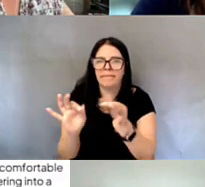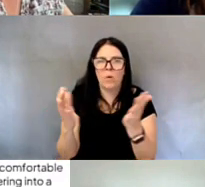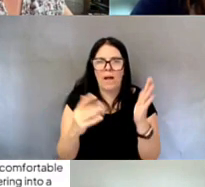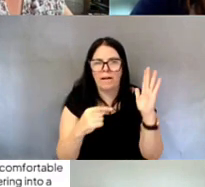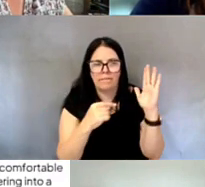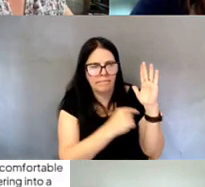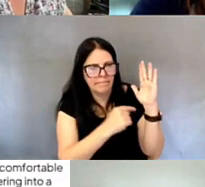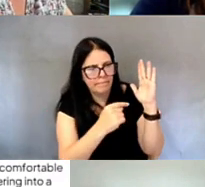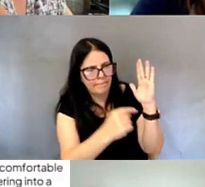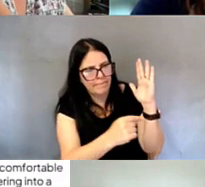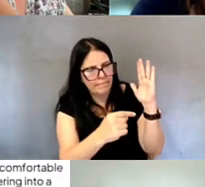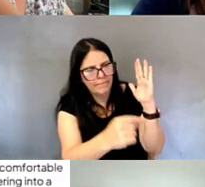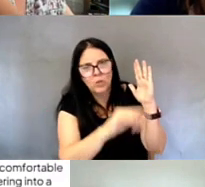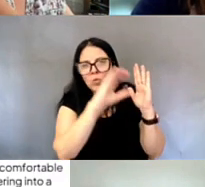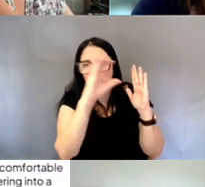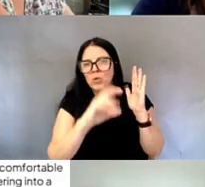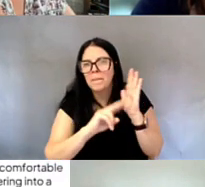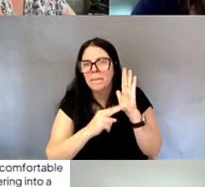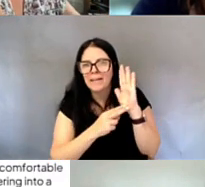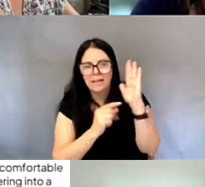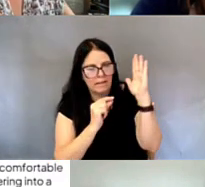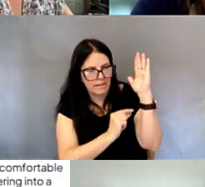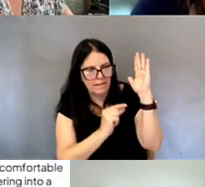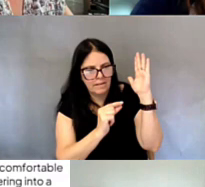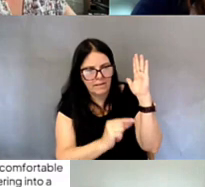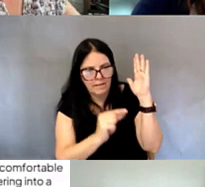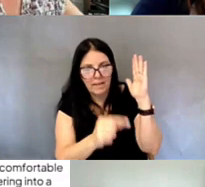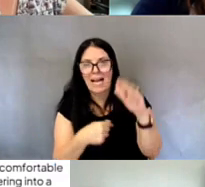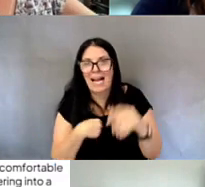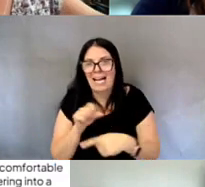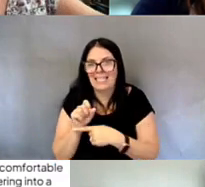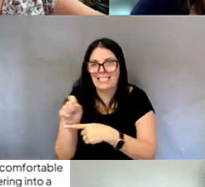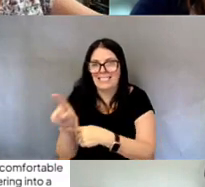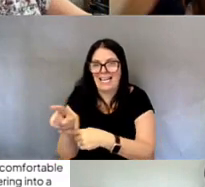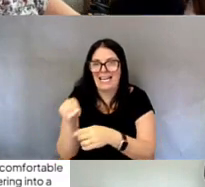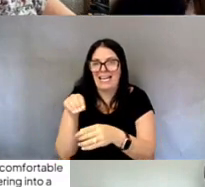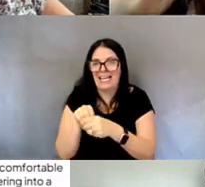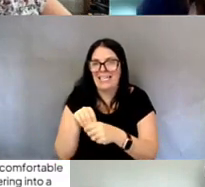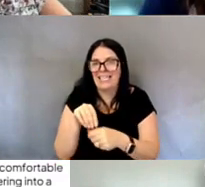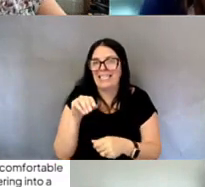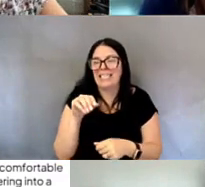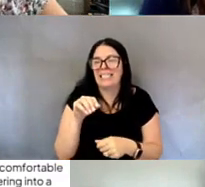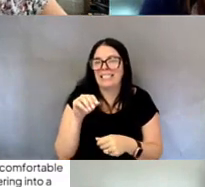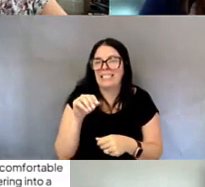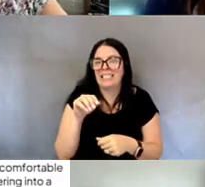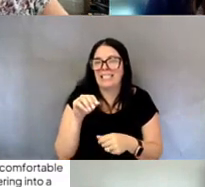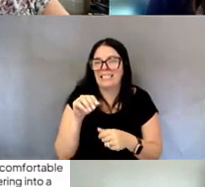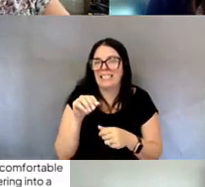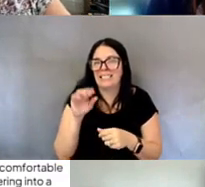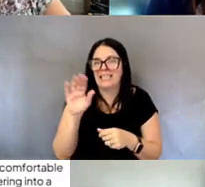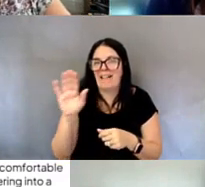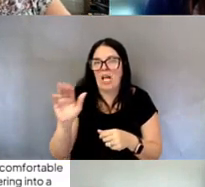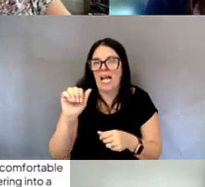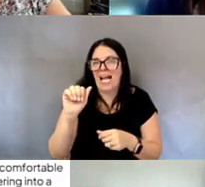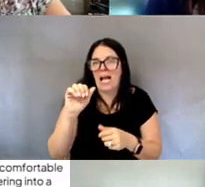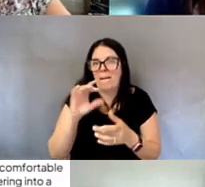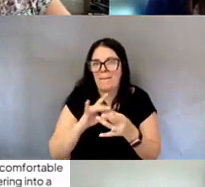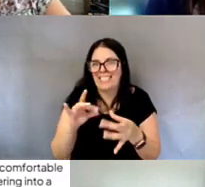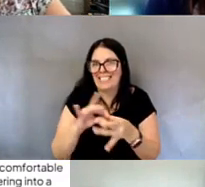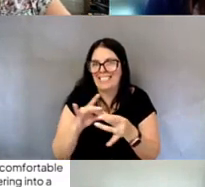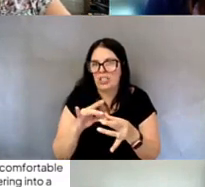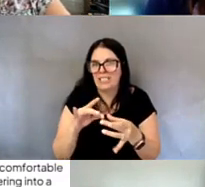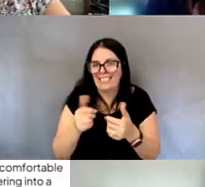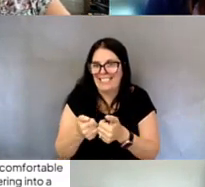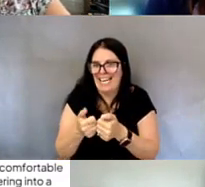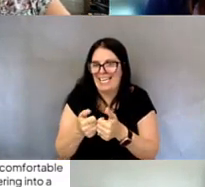link in the text now app message and not email, because they are very new to technology. They